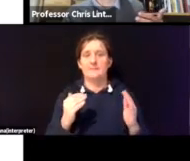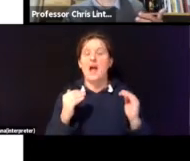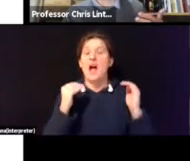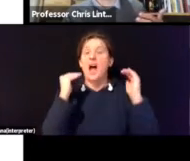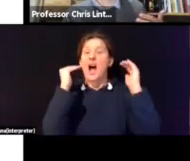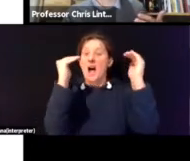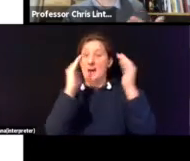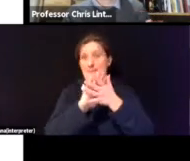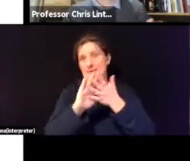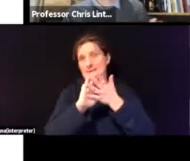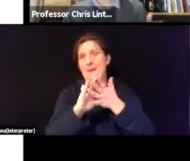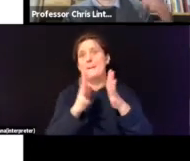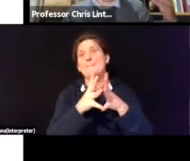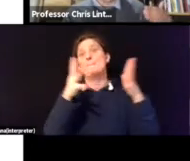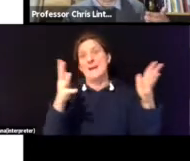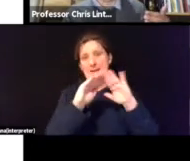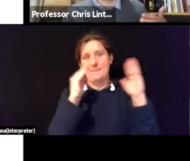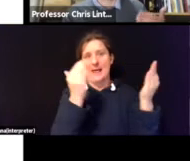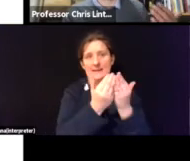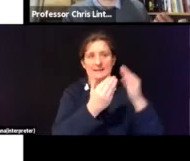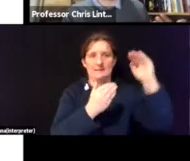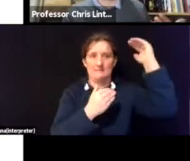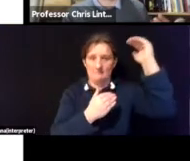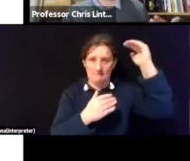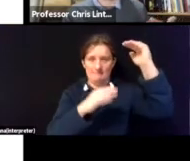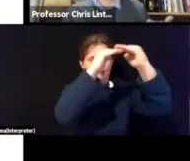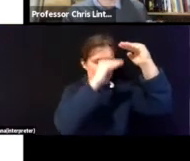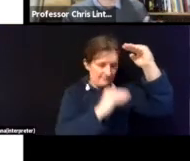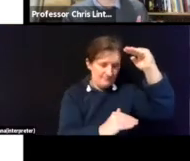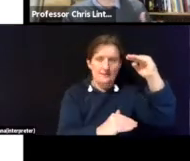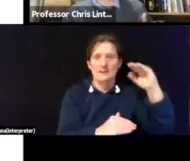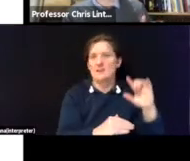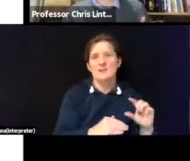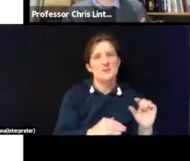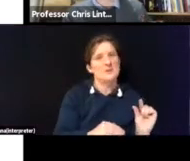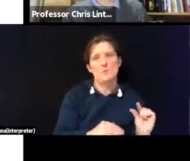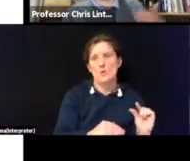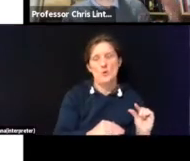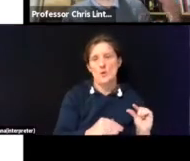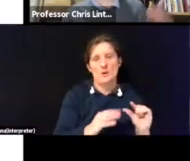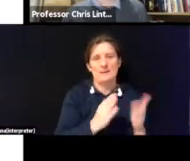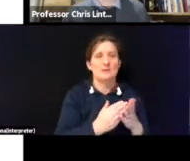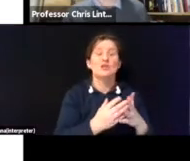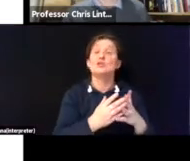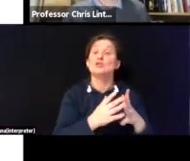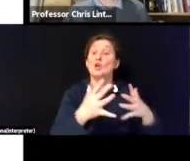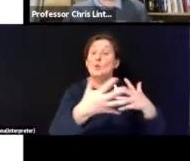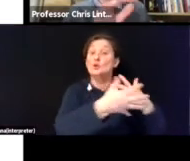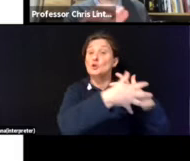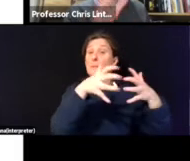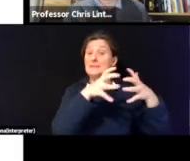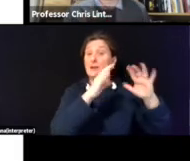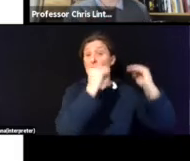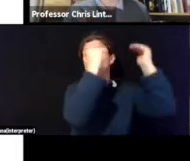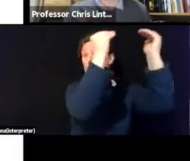you are as a planet. The lower you are, the smaller you are. So Jupiter would live most of the way towards the top here. The